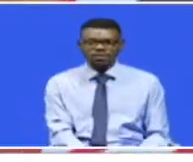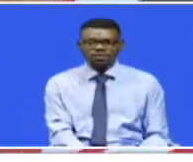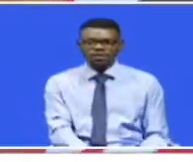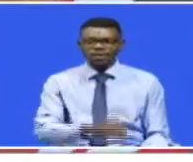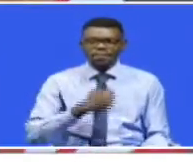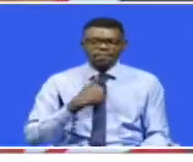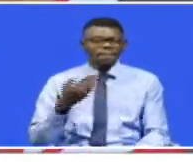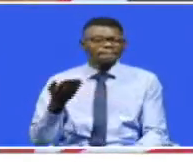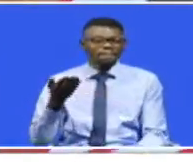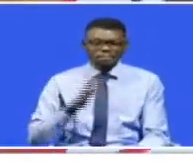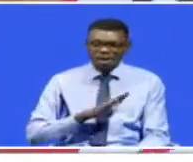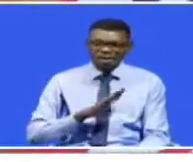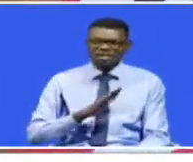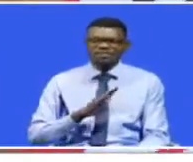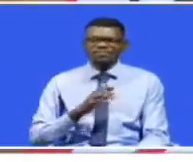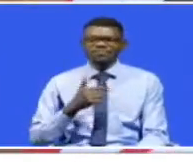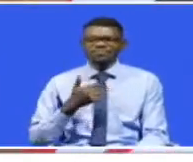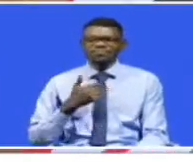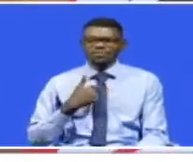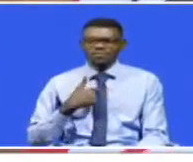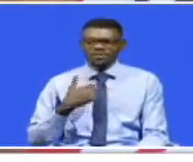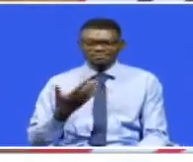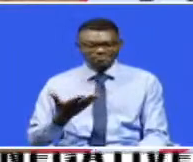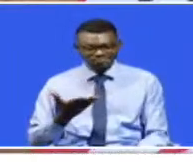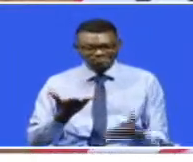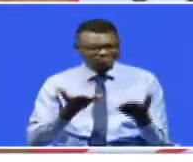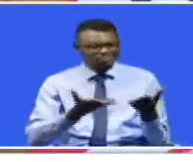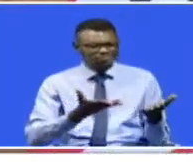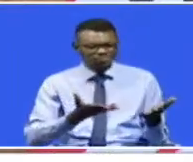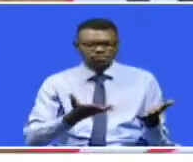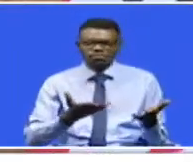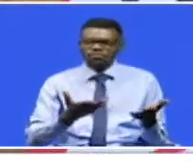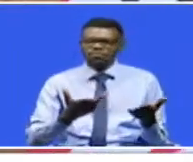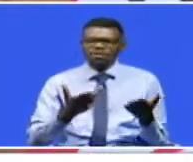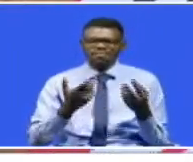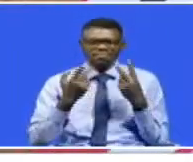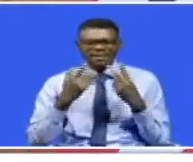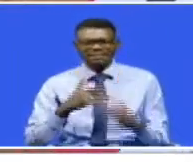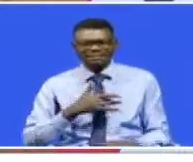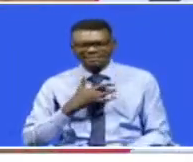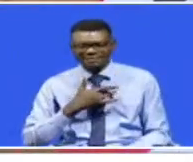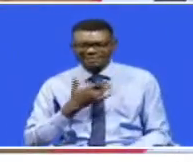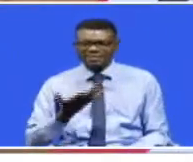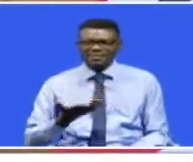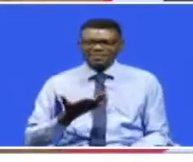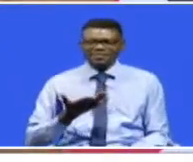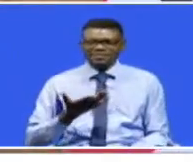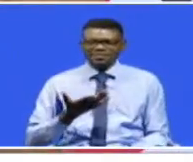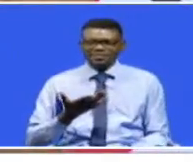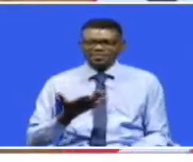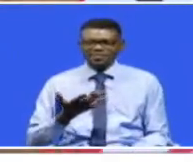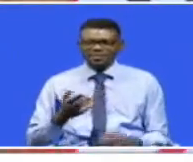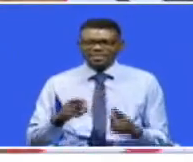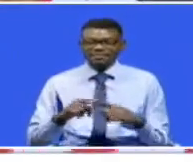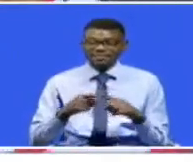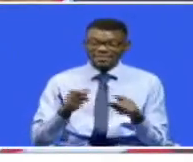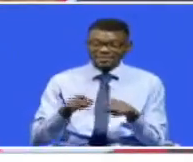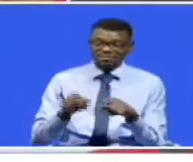back, actually I was in a regime of a mixture, more of a